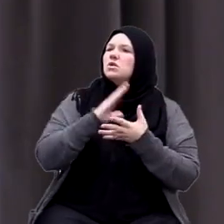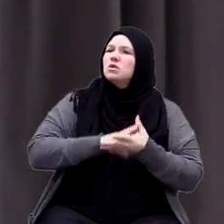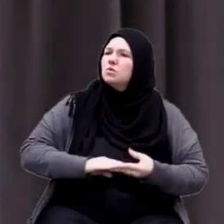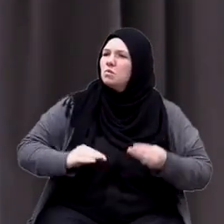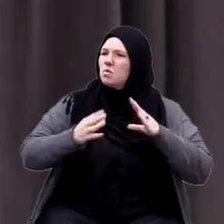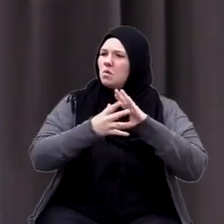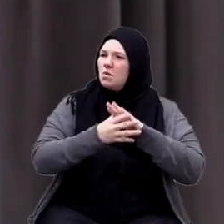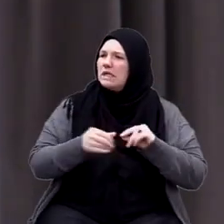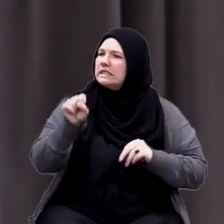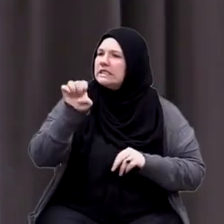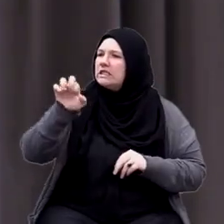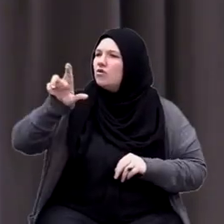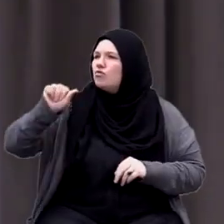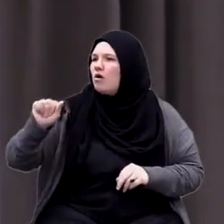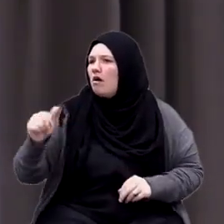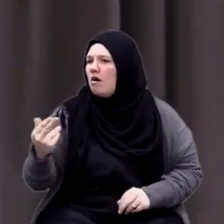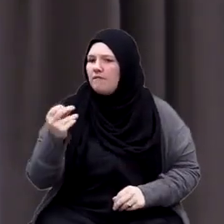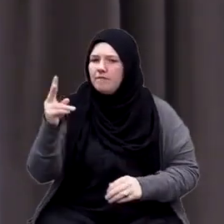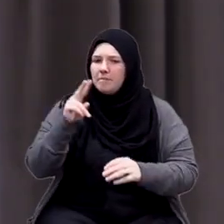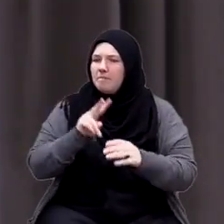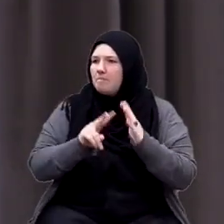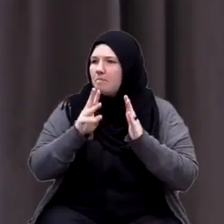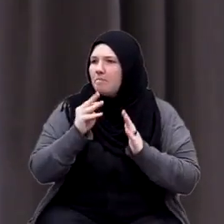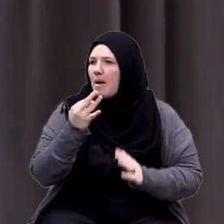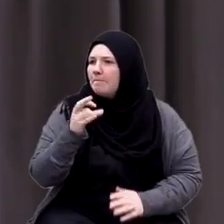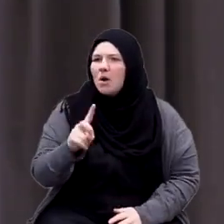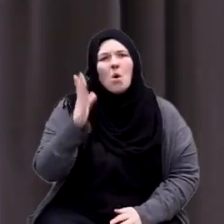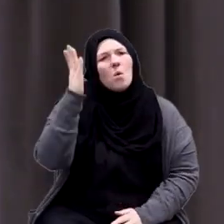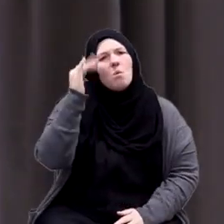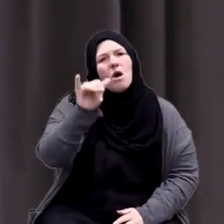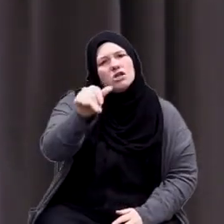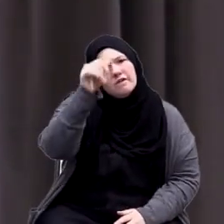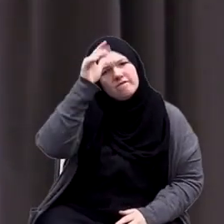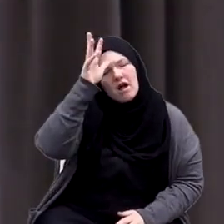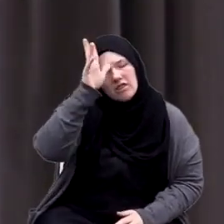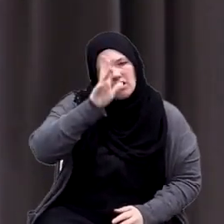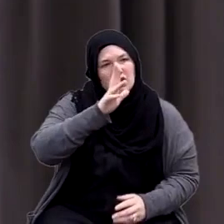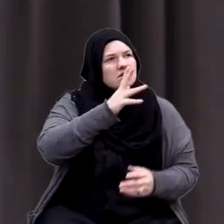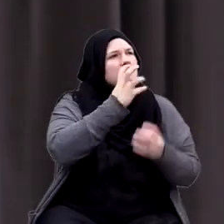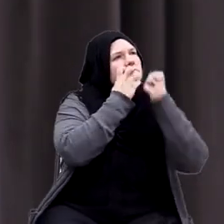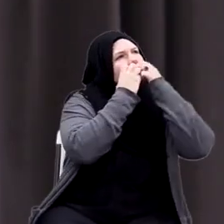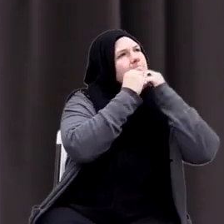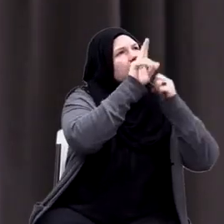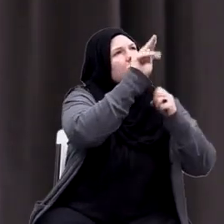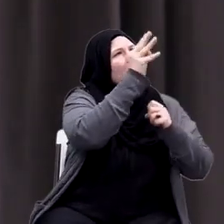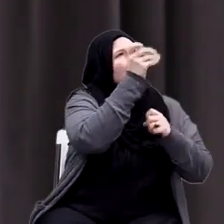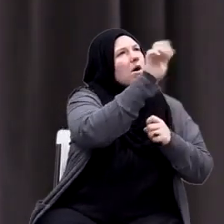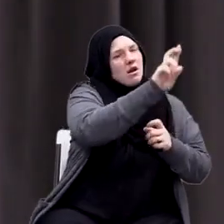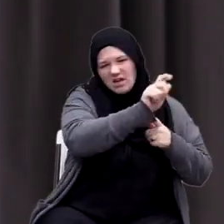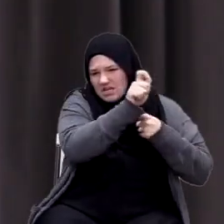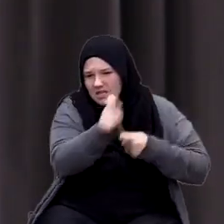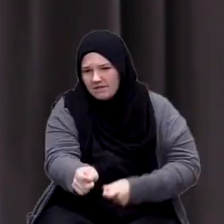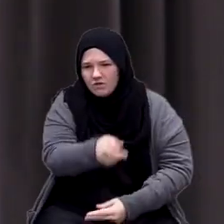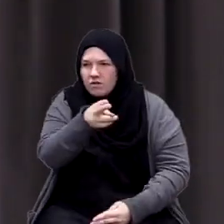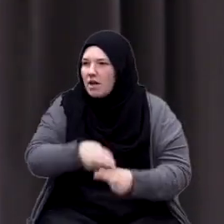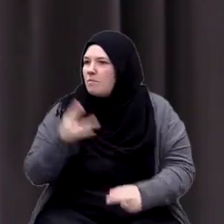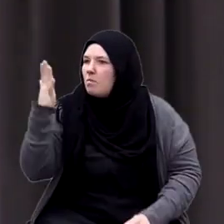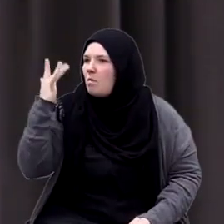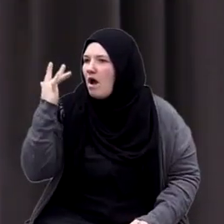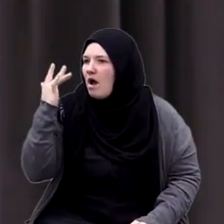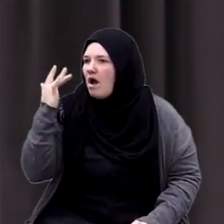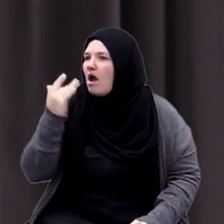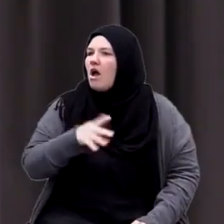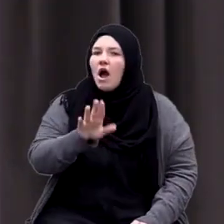of Muhammad? Why did your father call you Umar? Who is Umar? Who is Abu Bakr? Who is